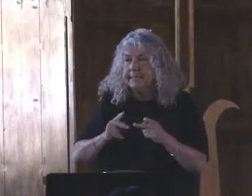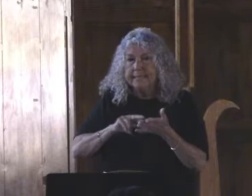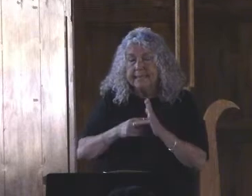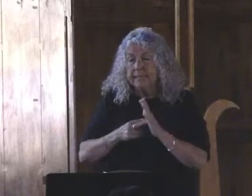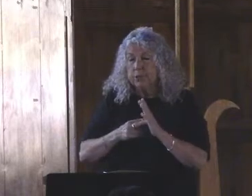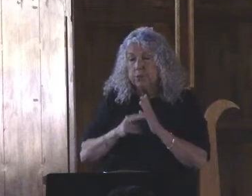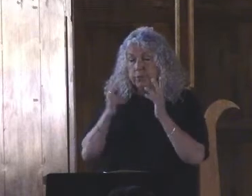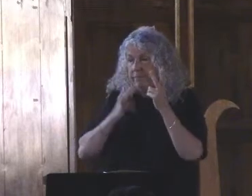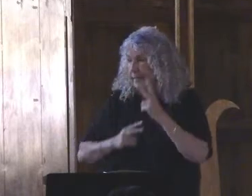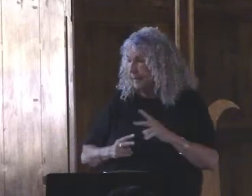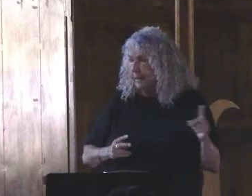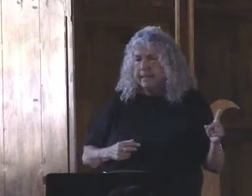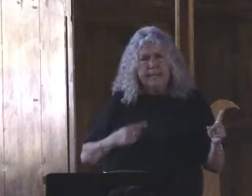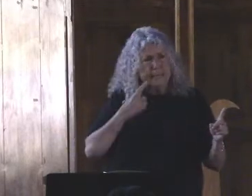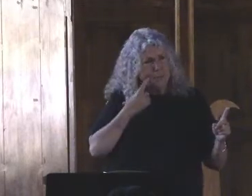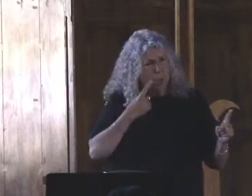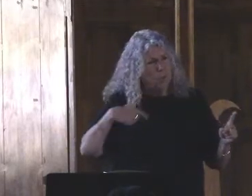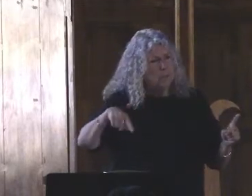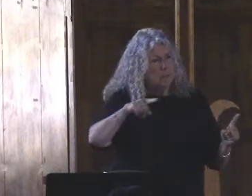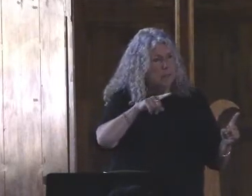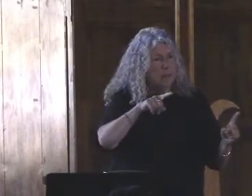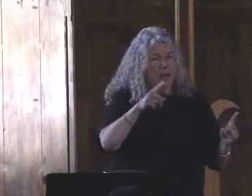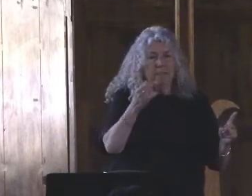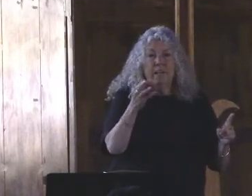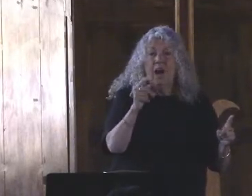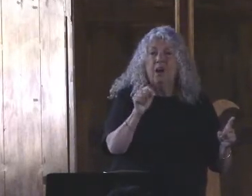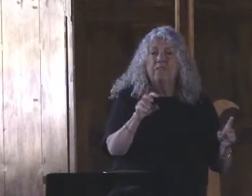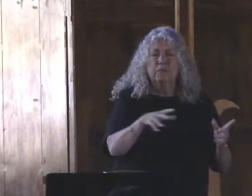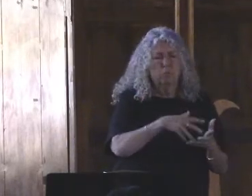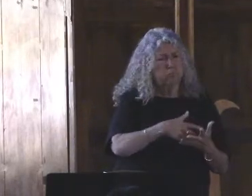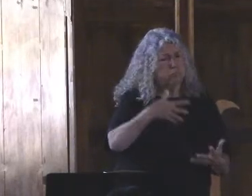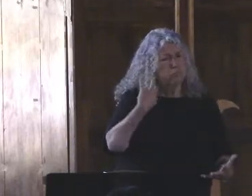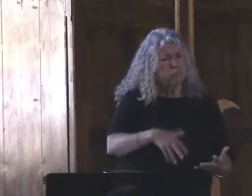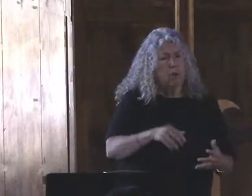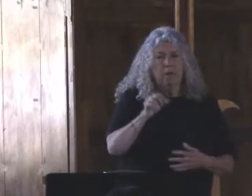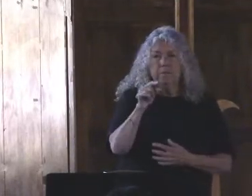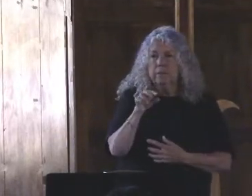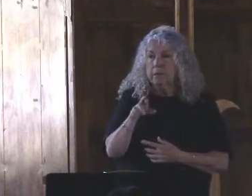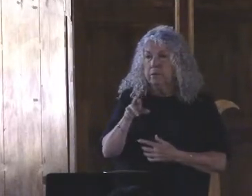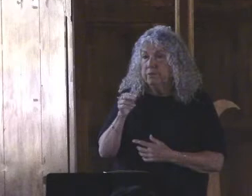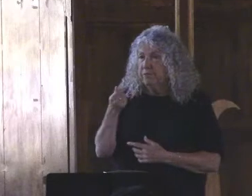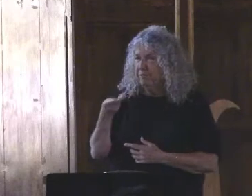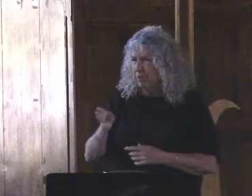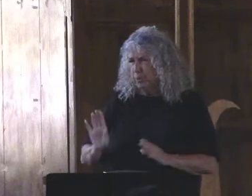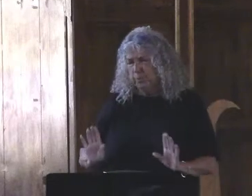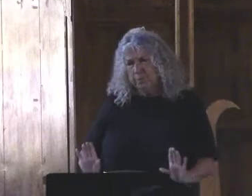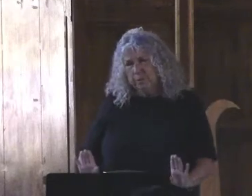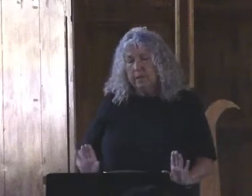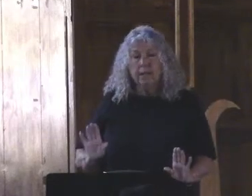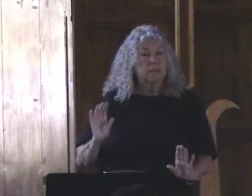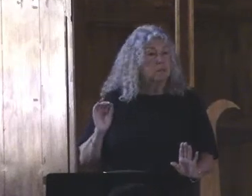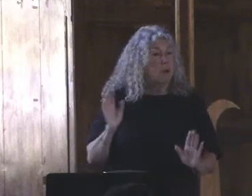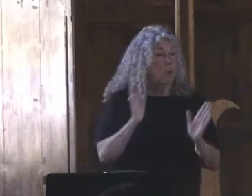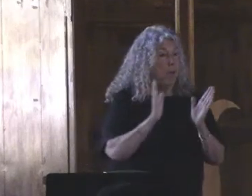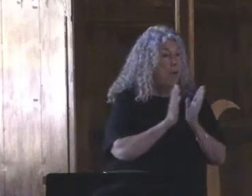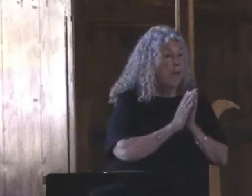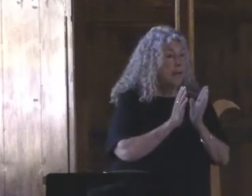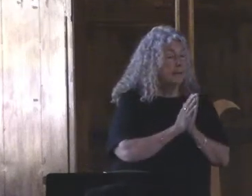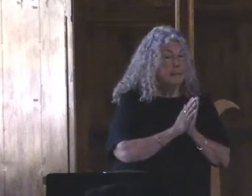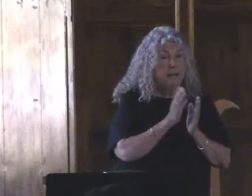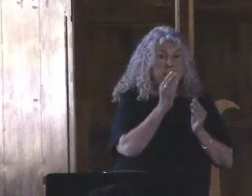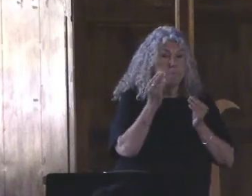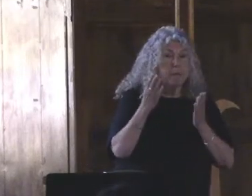intended to visit. He said to them, "The harvest is abundant, but the laborers are few. So ask the master